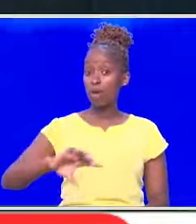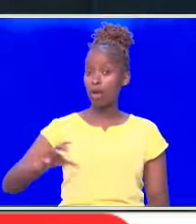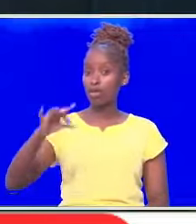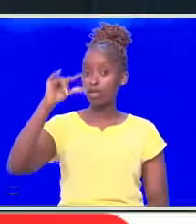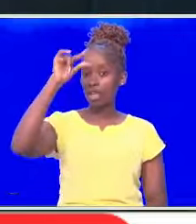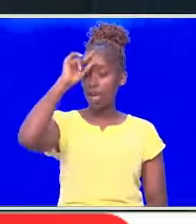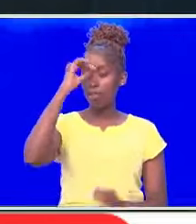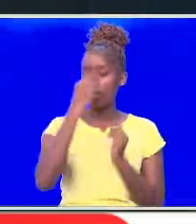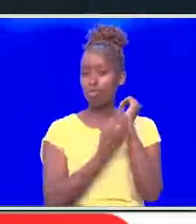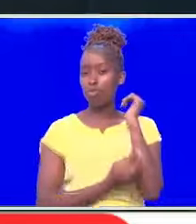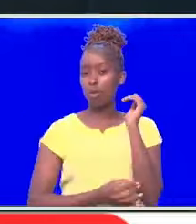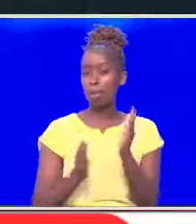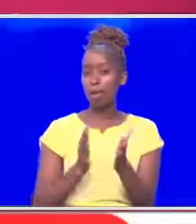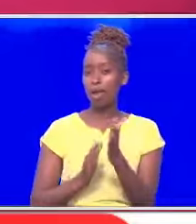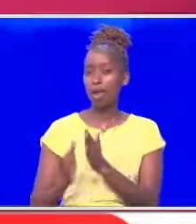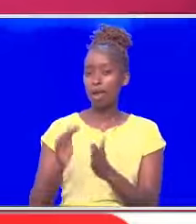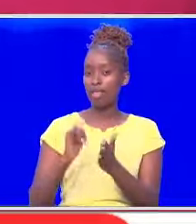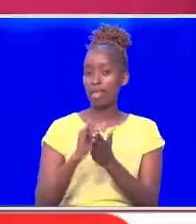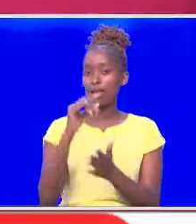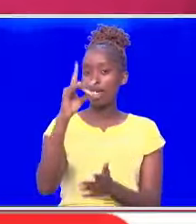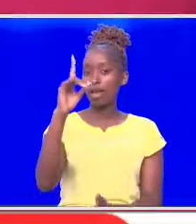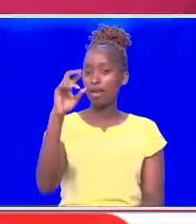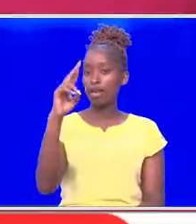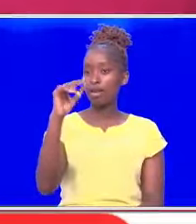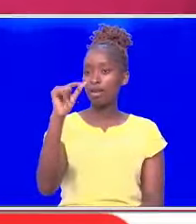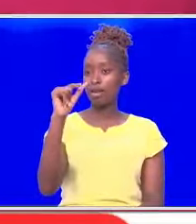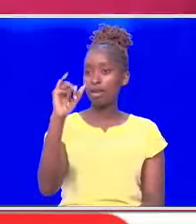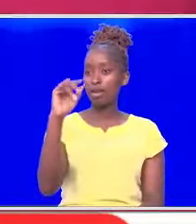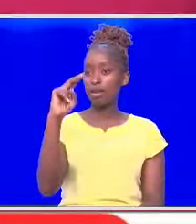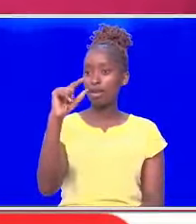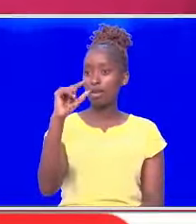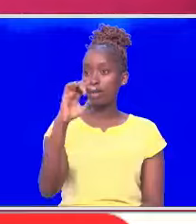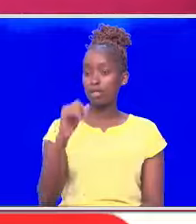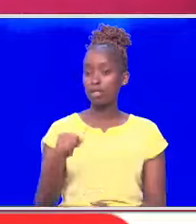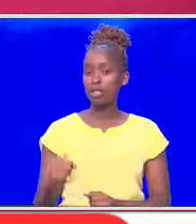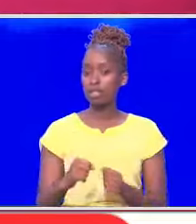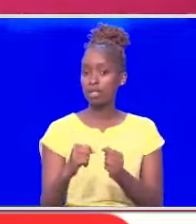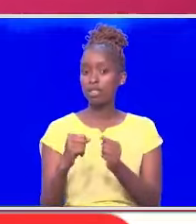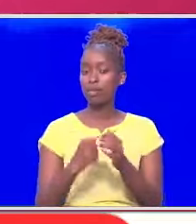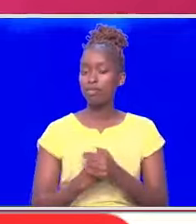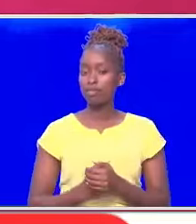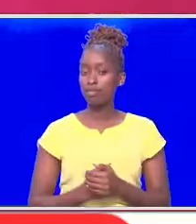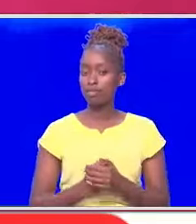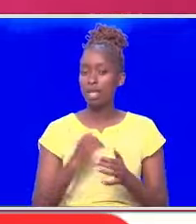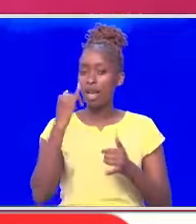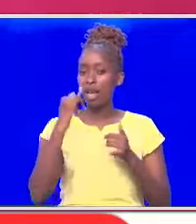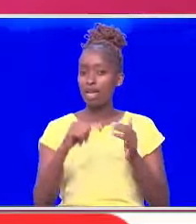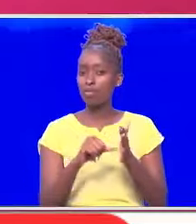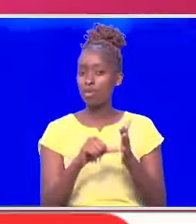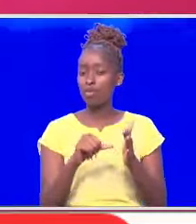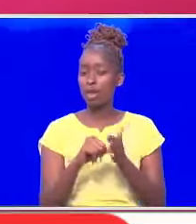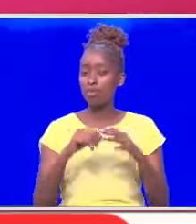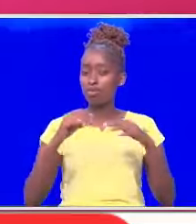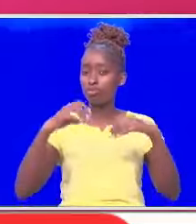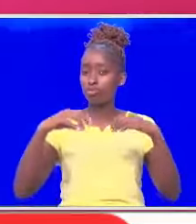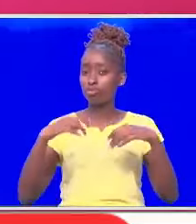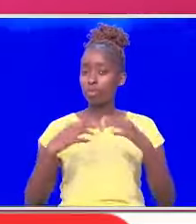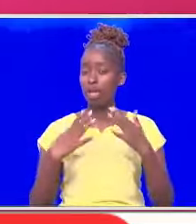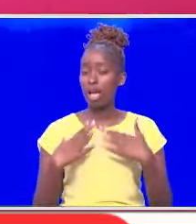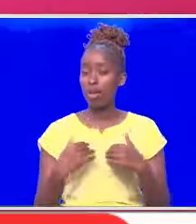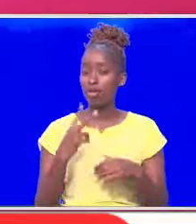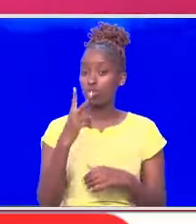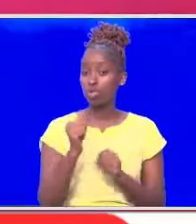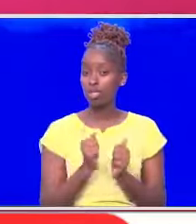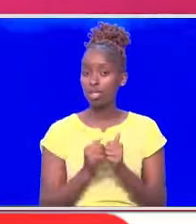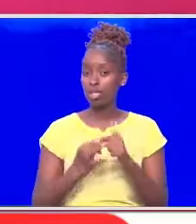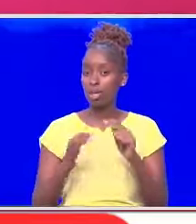poor planning of the drainage systems. Mvua ya mwisho nilitatiza kama ilikuwa 2018. Kulinyesha mvua kama hii, lakini nilisha for only 3 days na